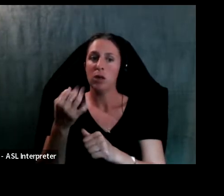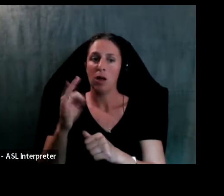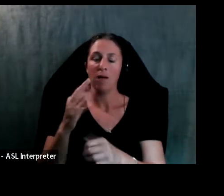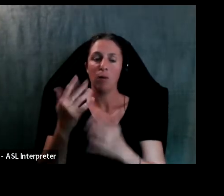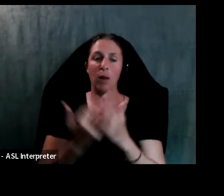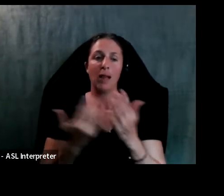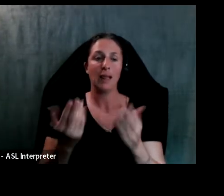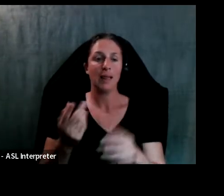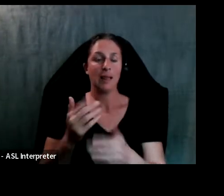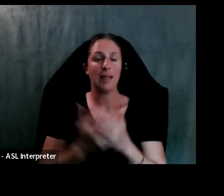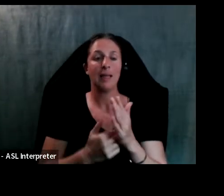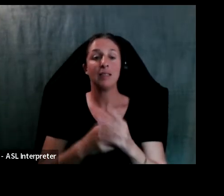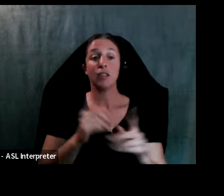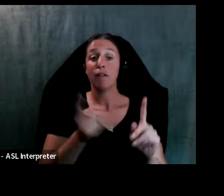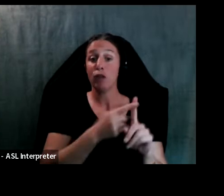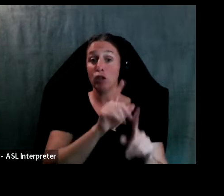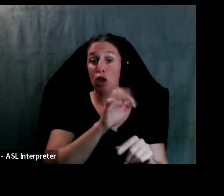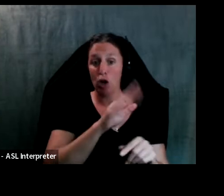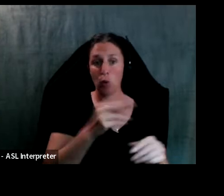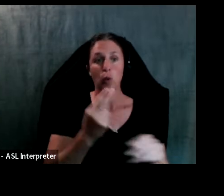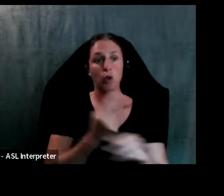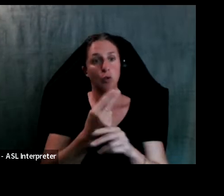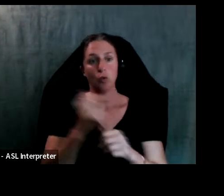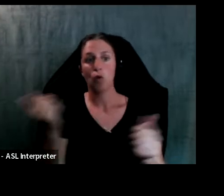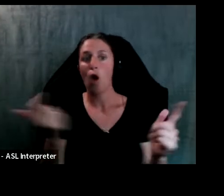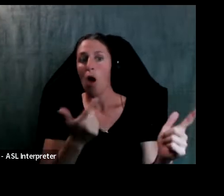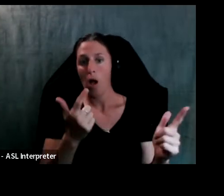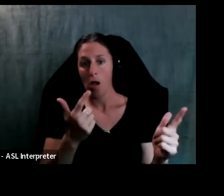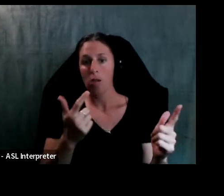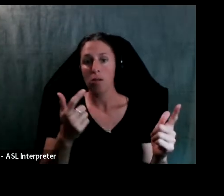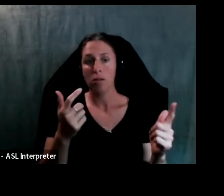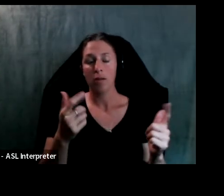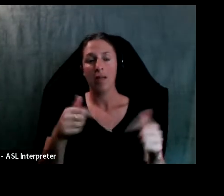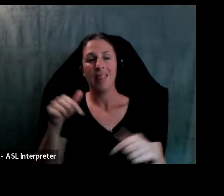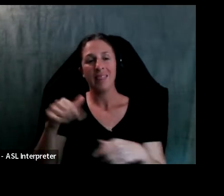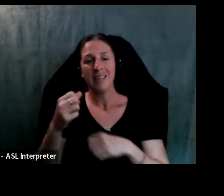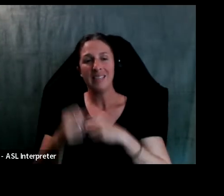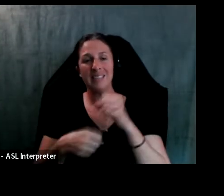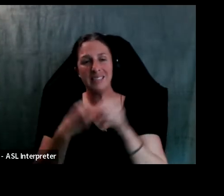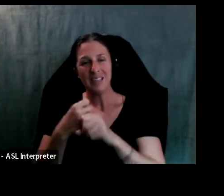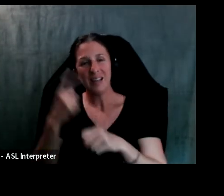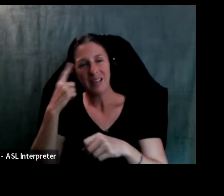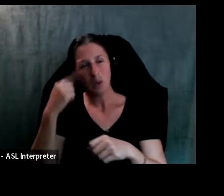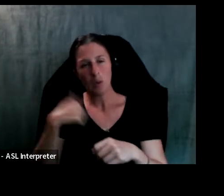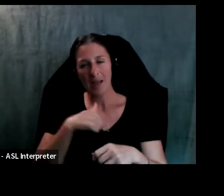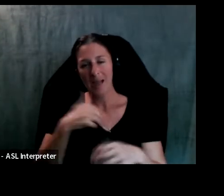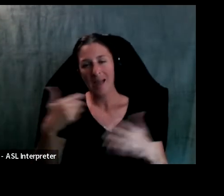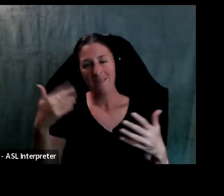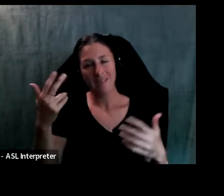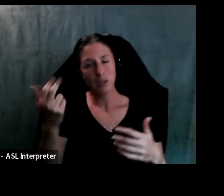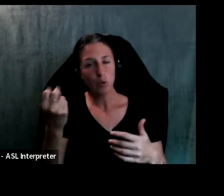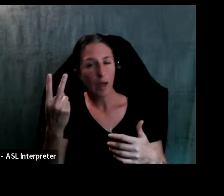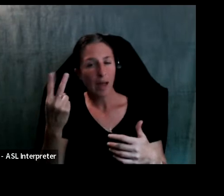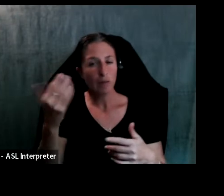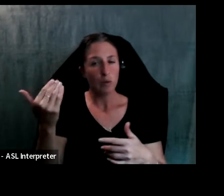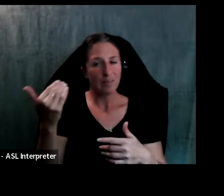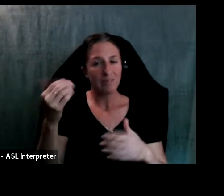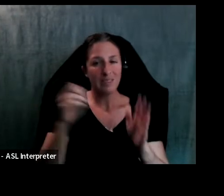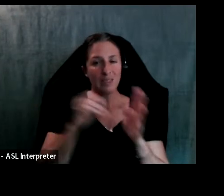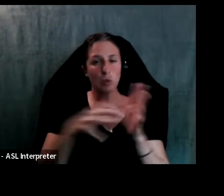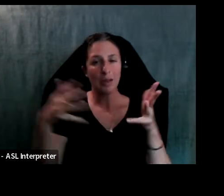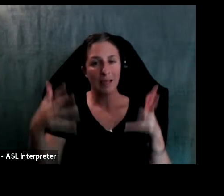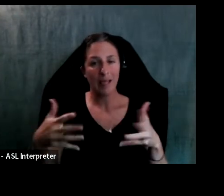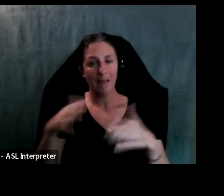we did exhaust the entire wait list. Okay. This year, I think we maybe had 12 to 15 students left on the wait list. They